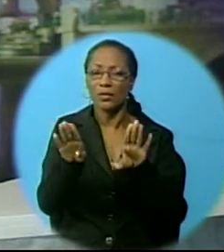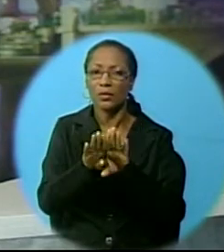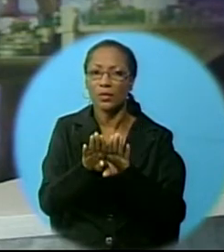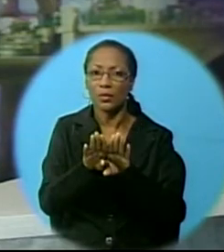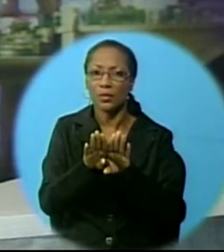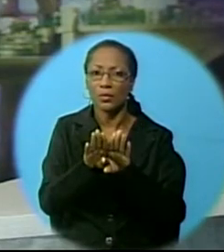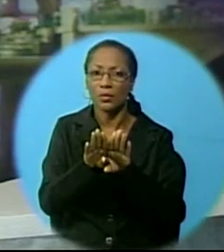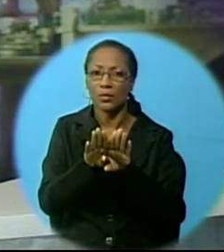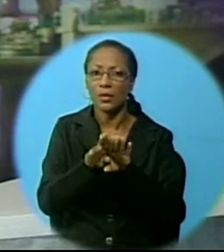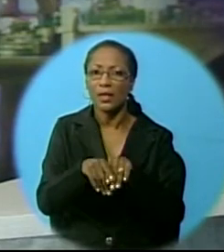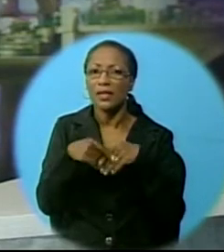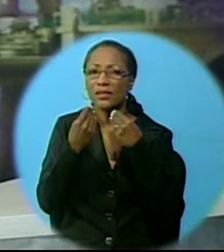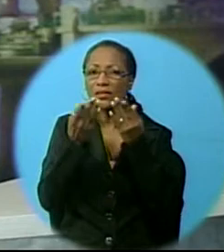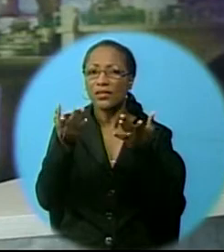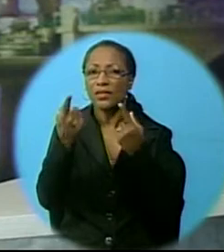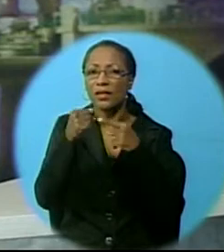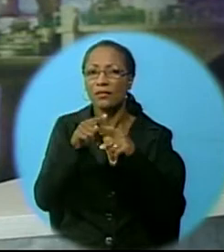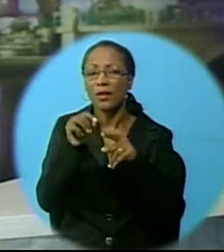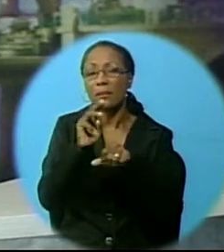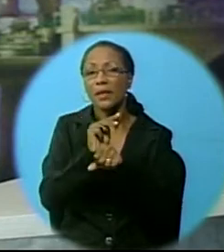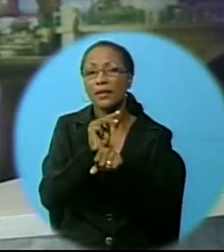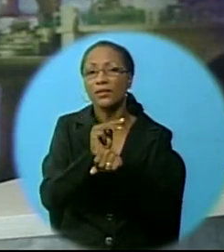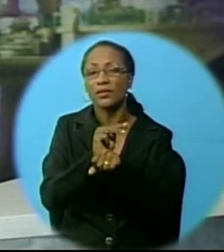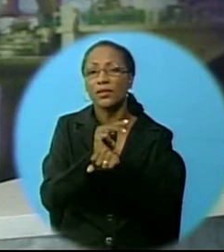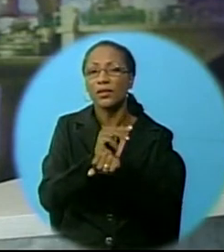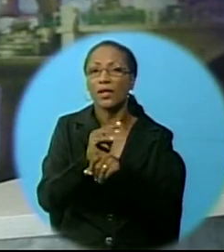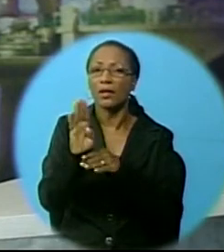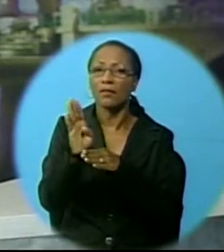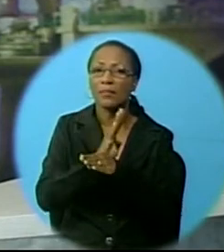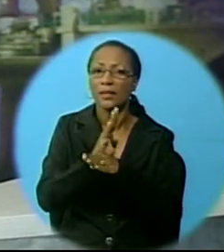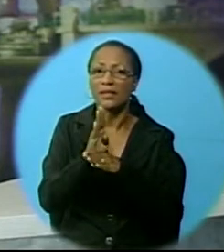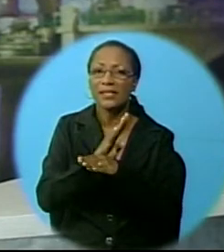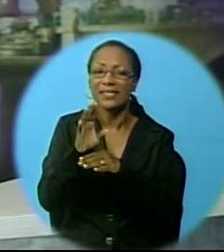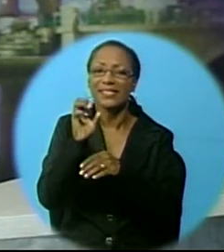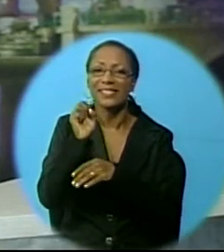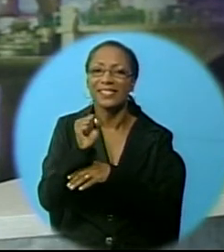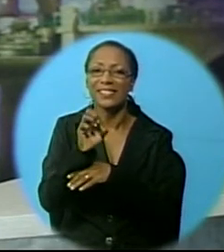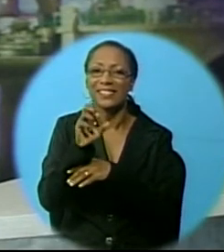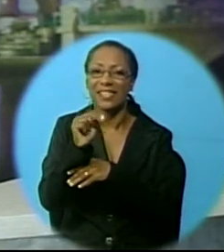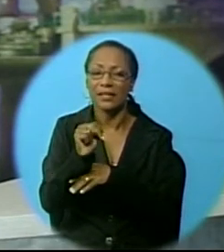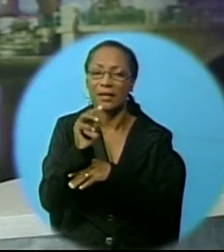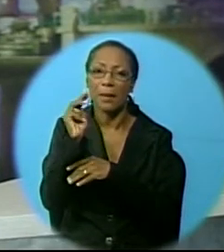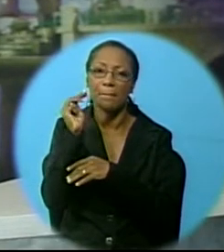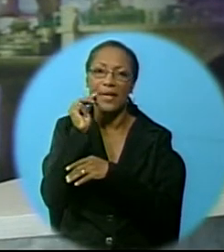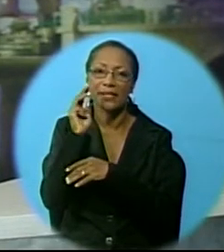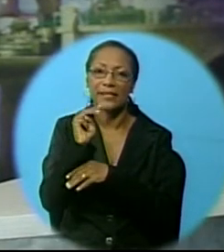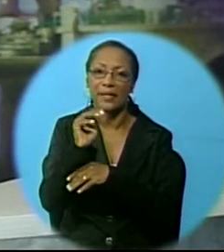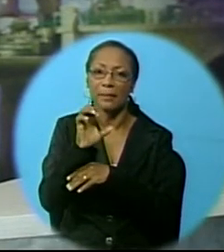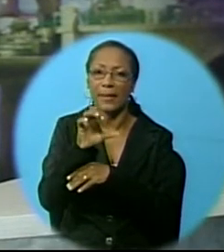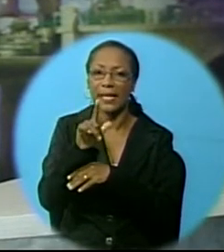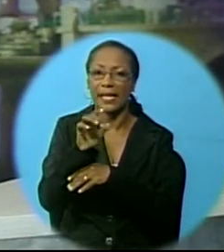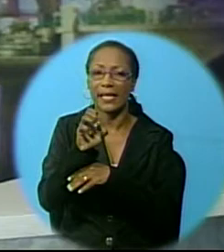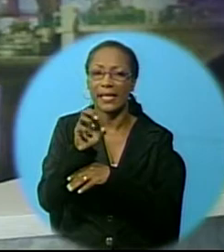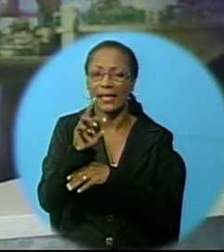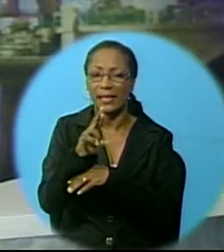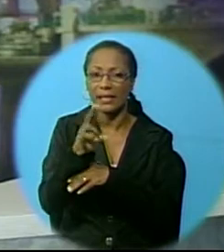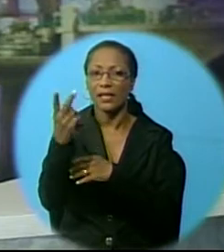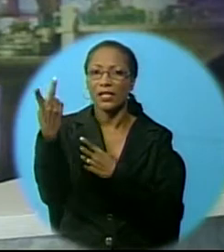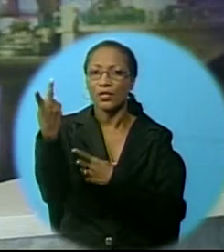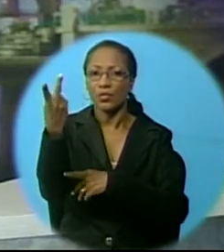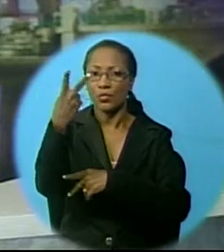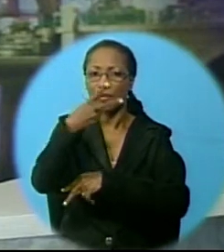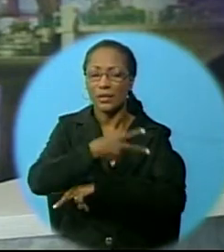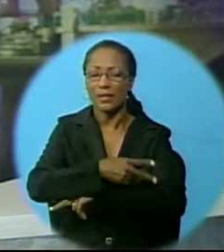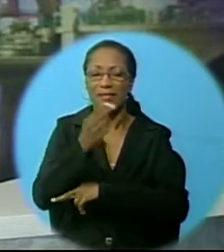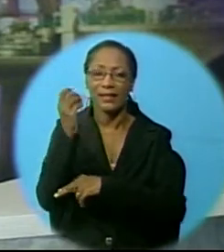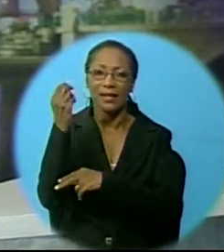The suggestion came from Minister of Foreign Affairs and Foreign Trade, Senator Maxine McLean, in her closing remarks at the two-day event at the